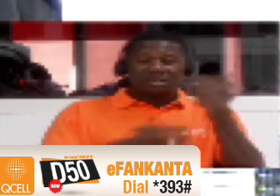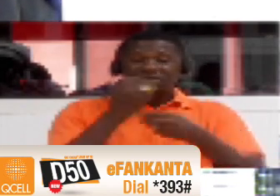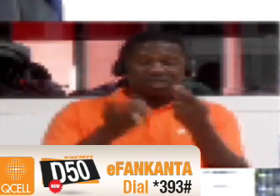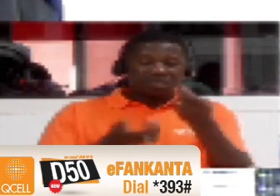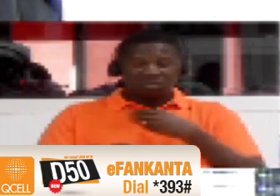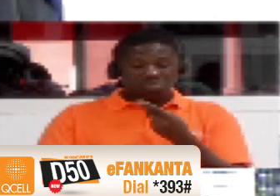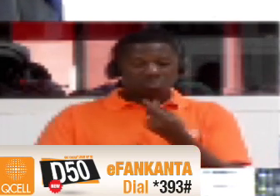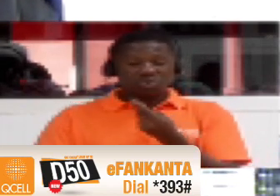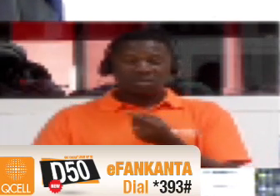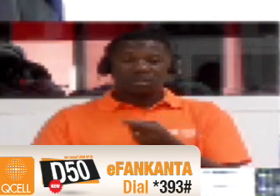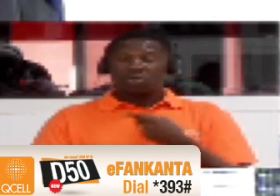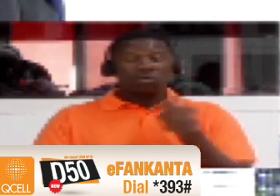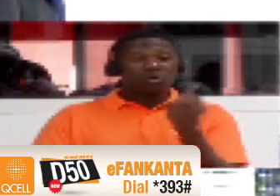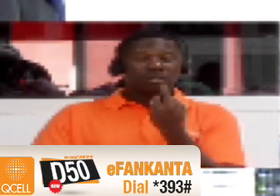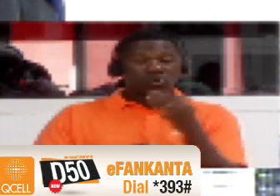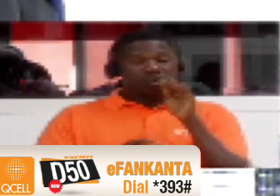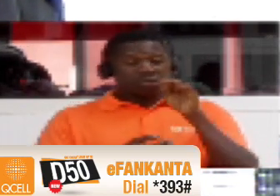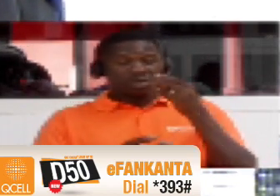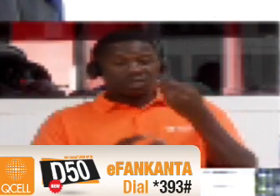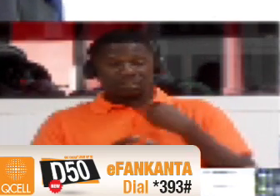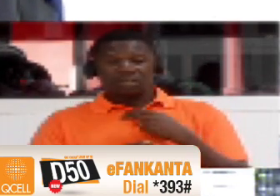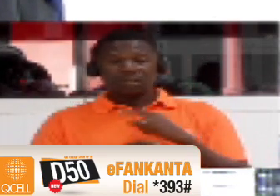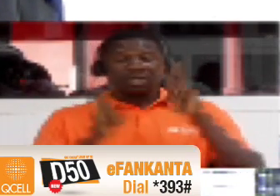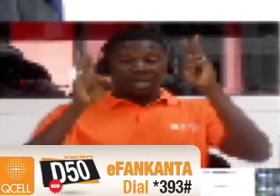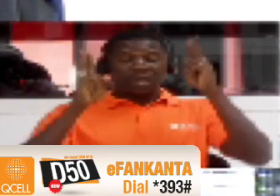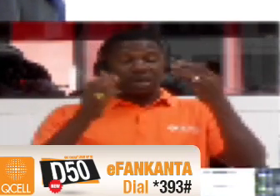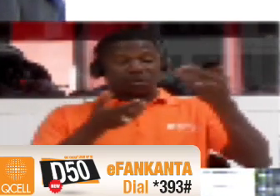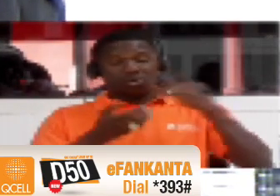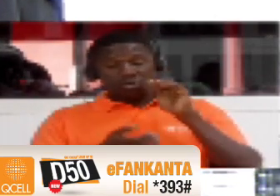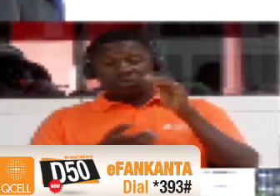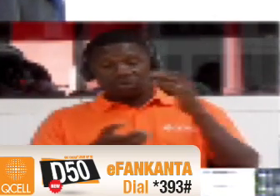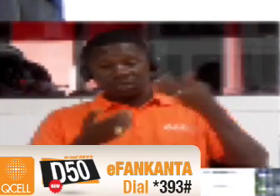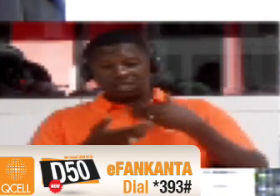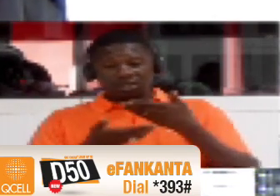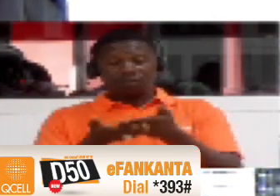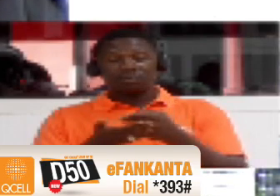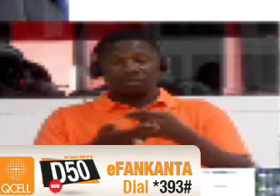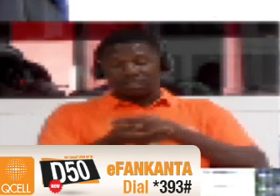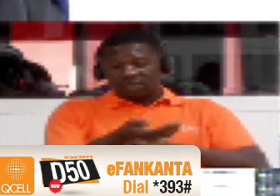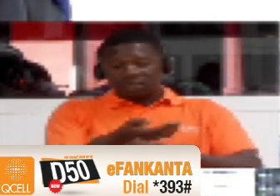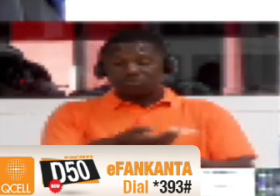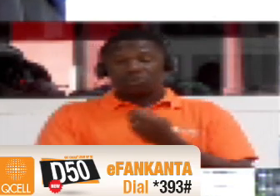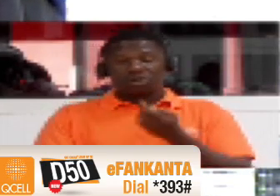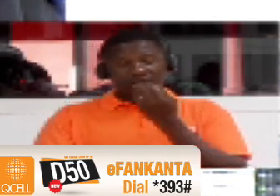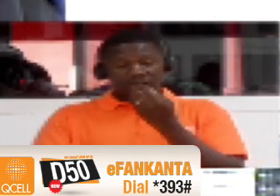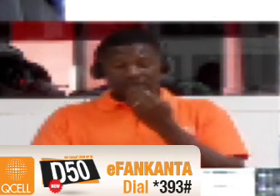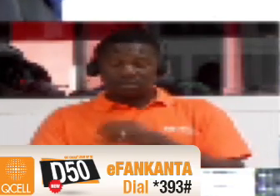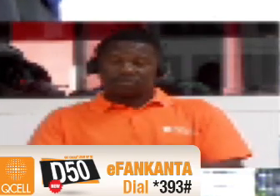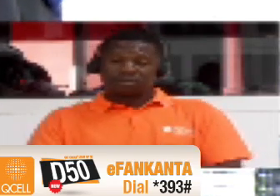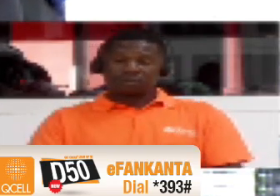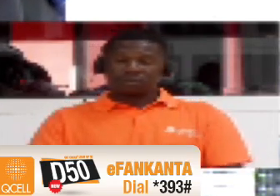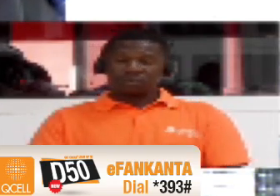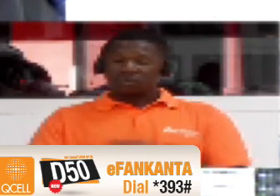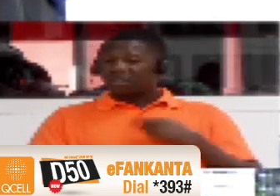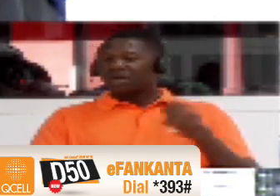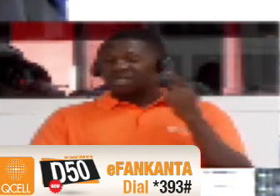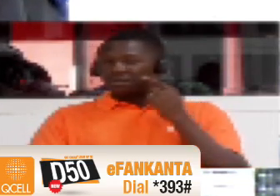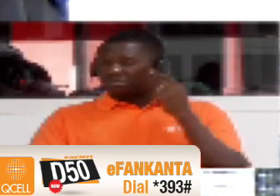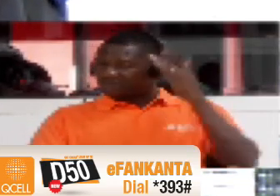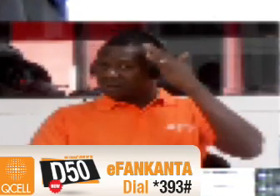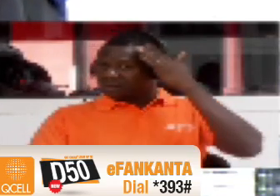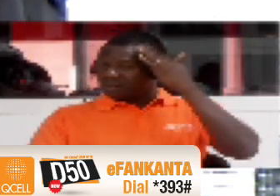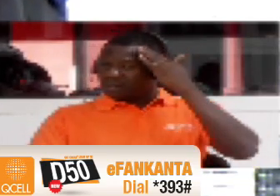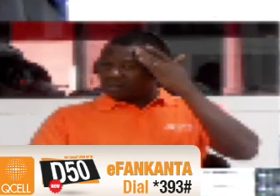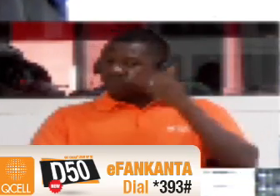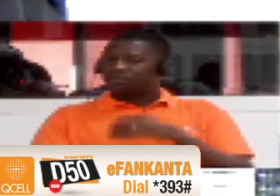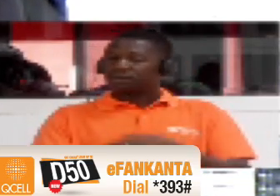call us to say that Oga has given us a sheep to eat. So lungo ketanye karamumbat. So that day become a day of